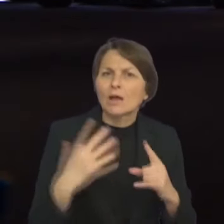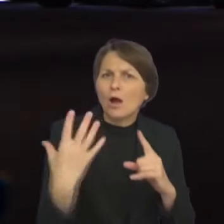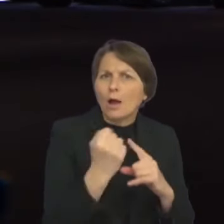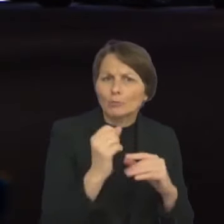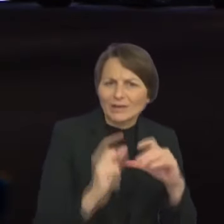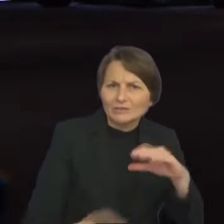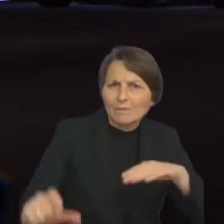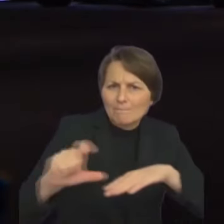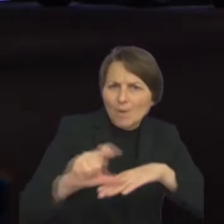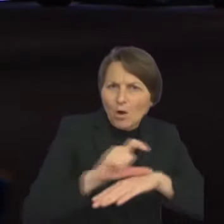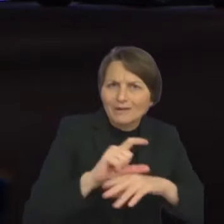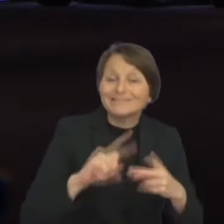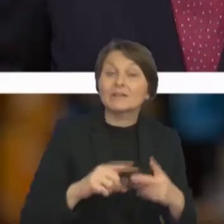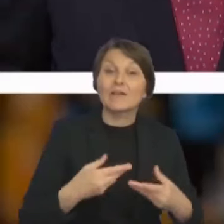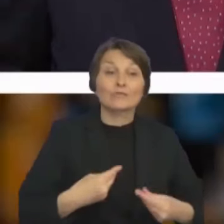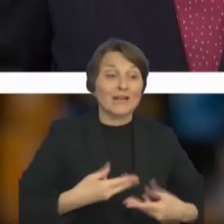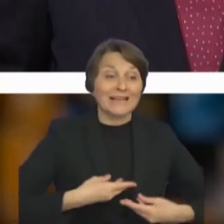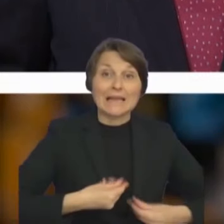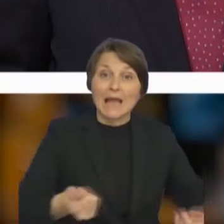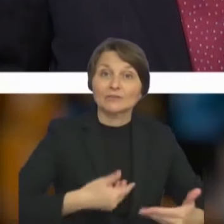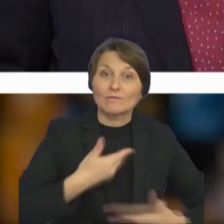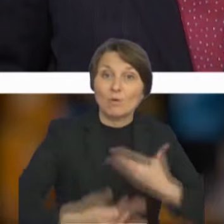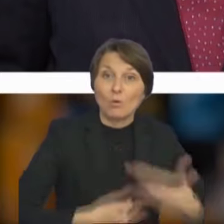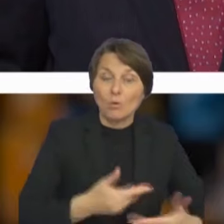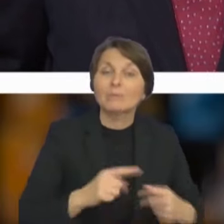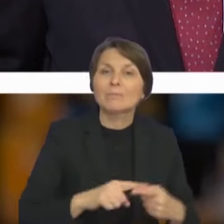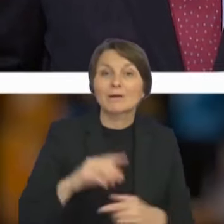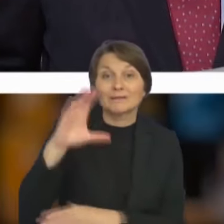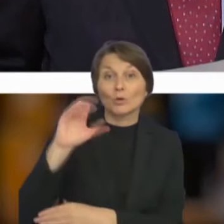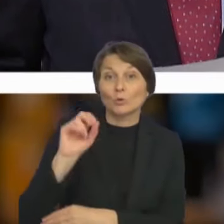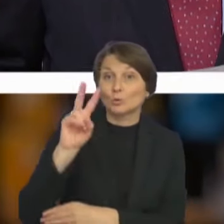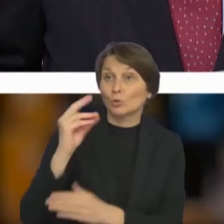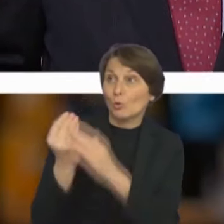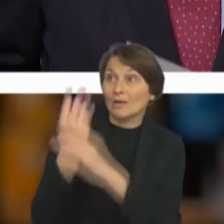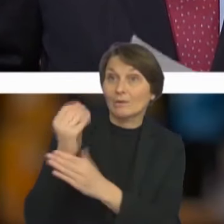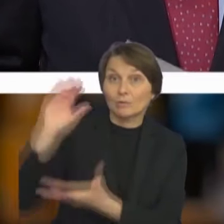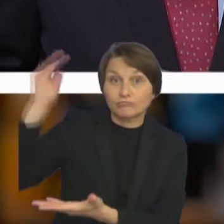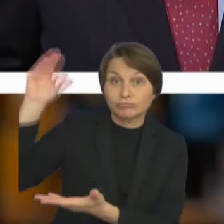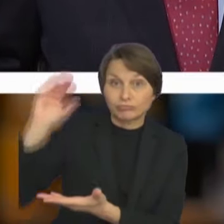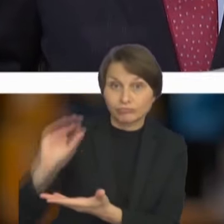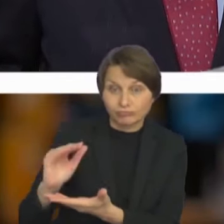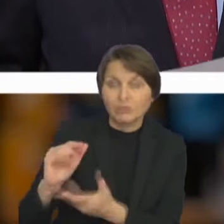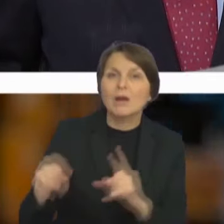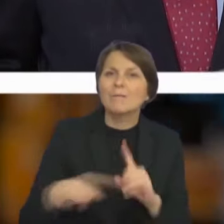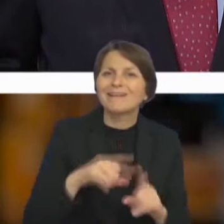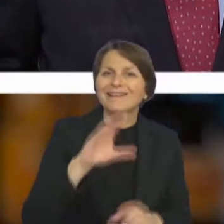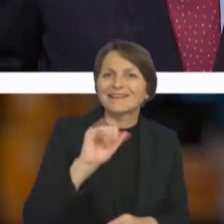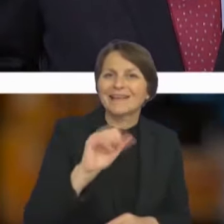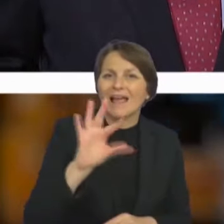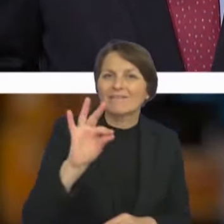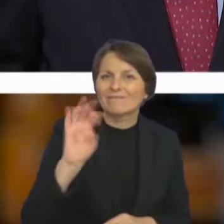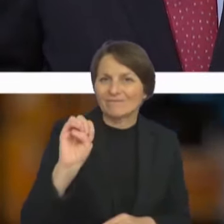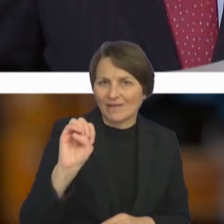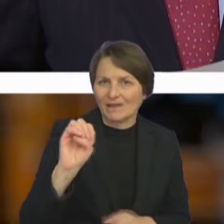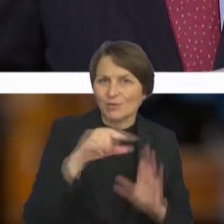flow, cash generation, and CO2 emissions linked up with the CAFE regulations. Each of these